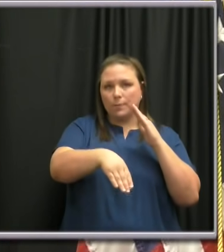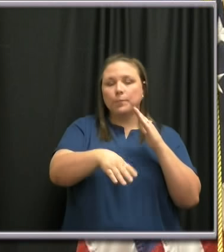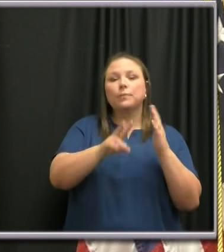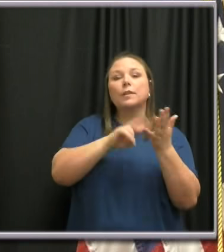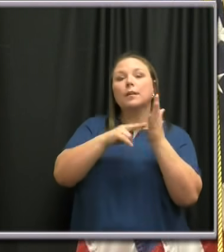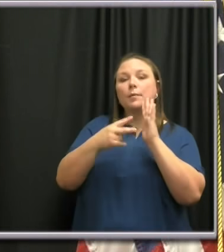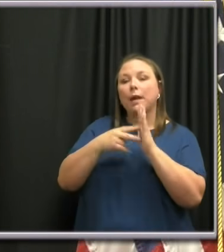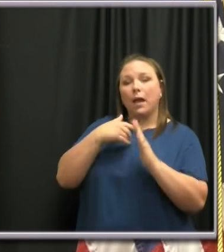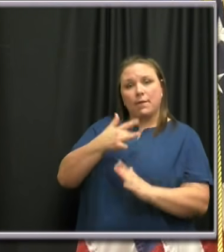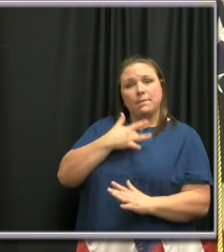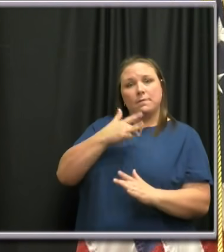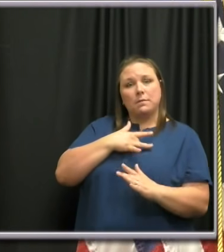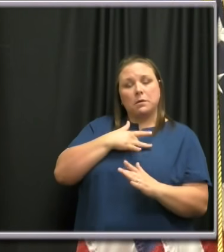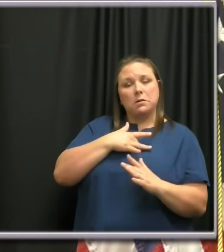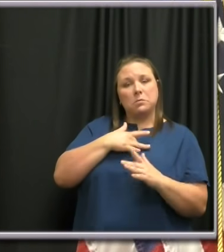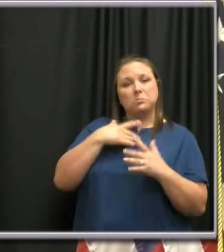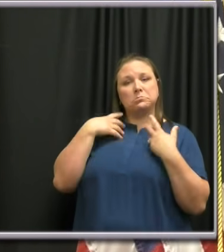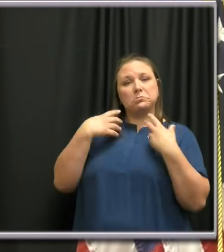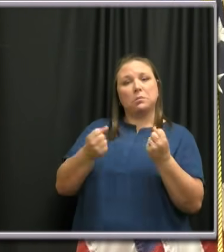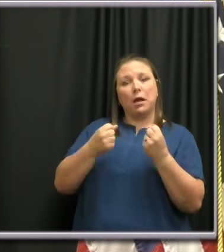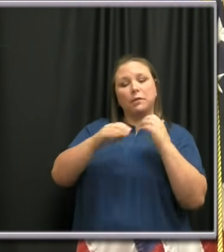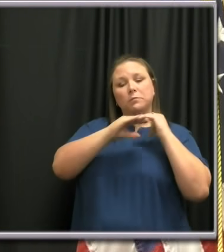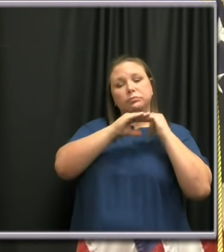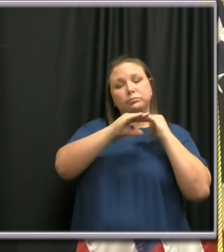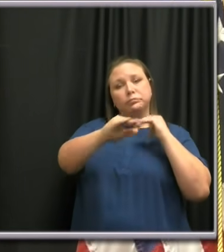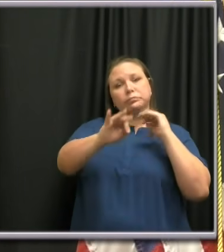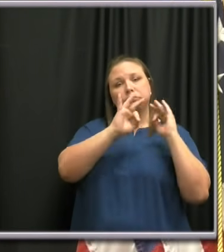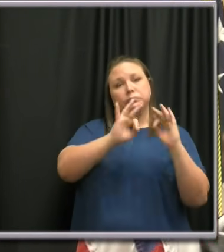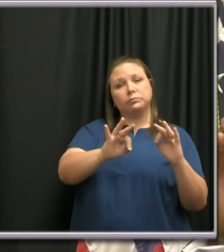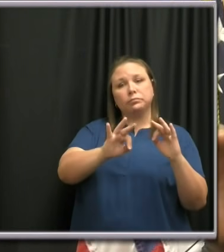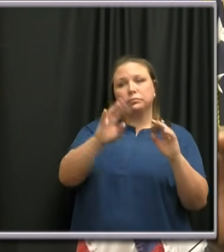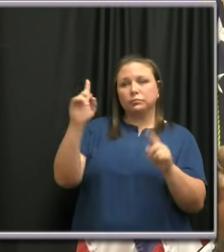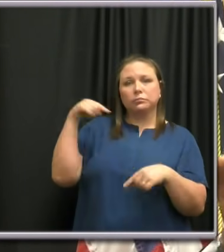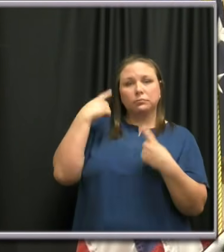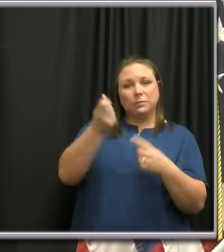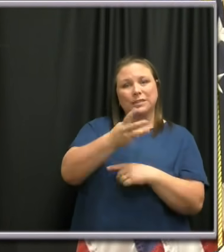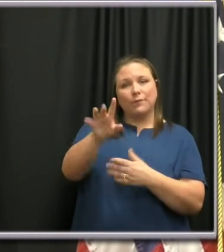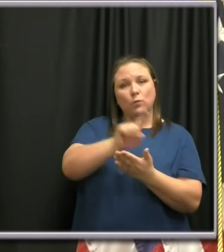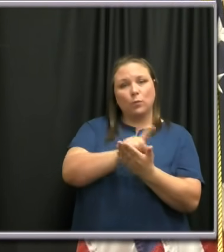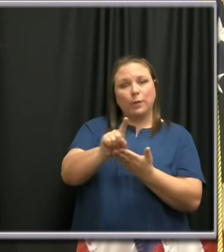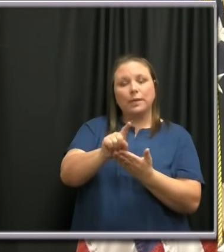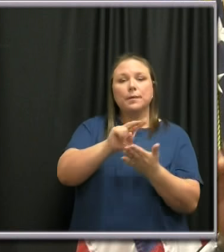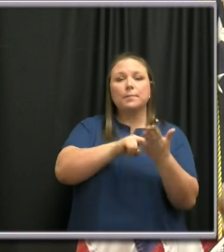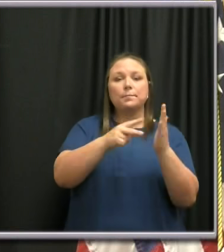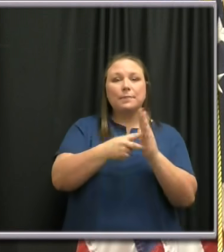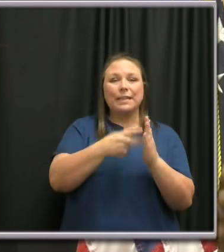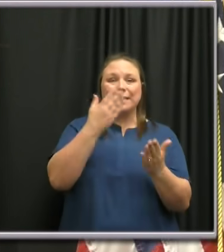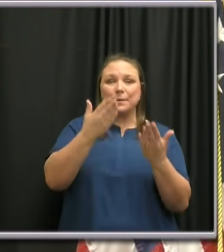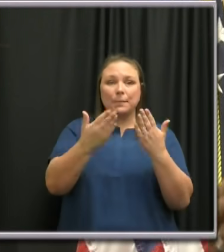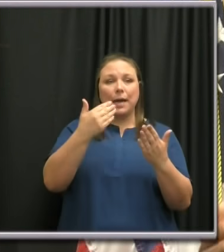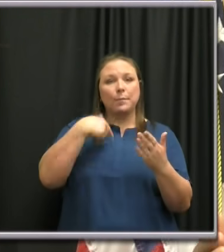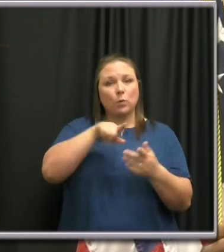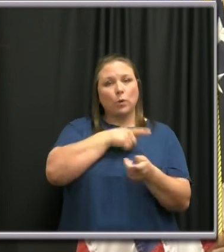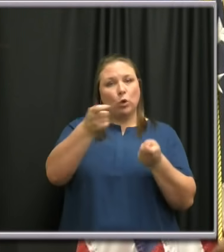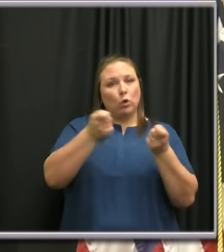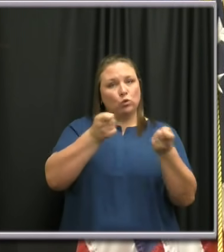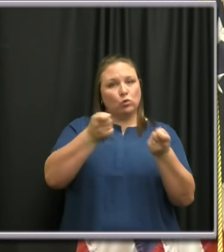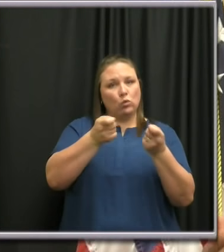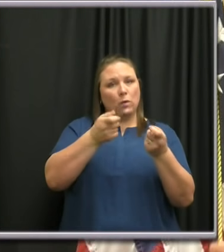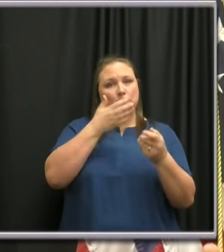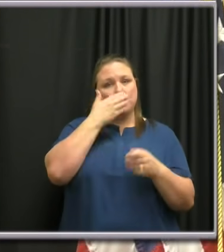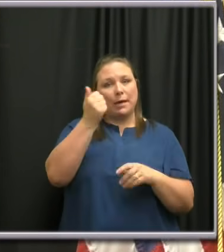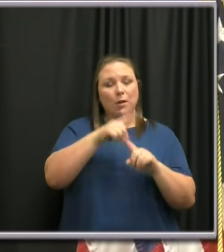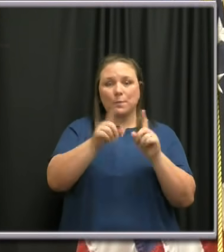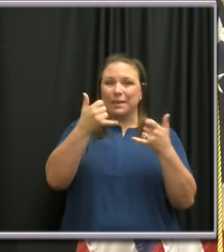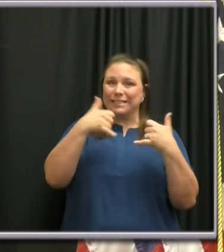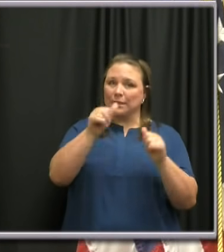I'm feeling good that our positive rate has stayed what it is over these period of weeks, because that means that maybe we have this thing under control, but we